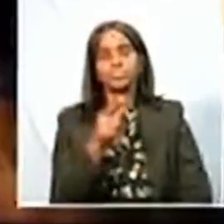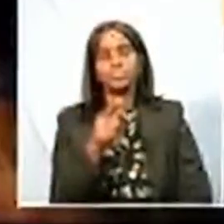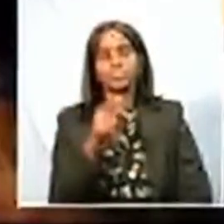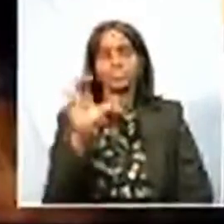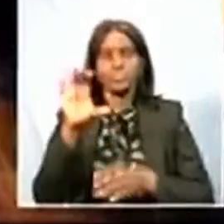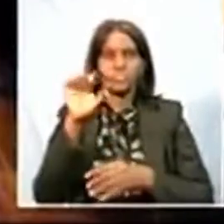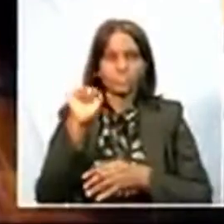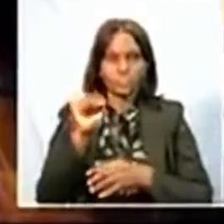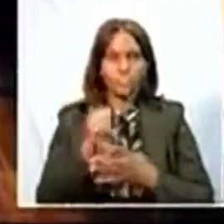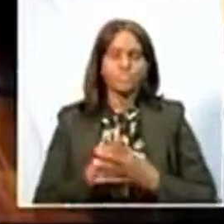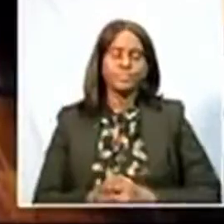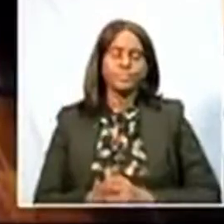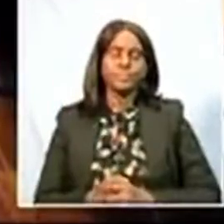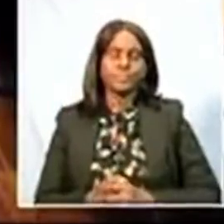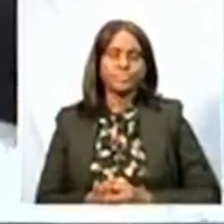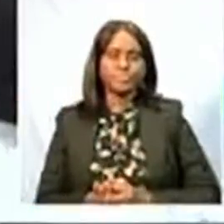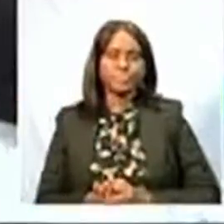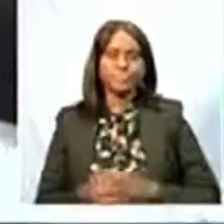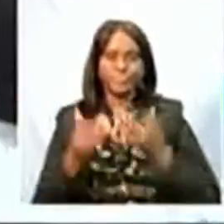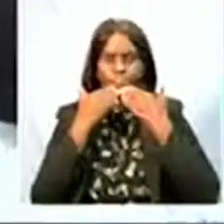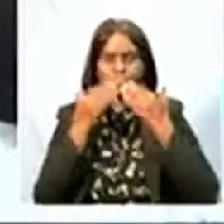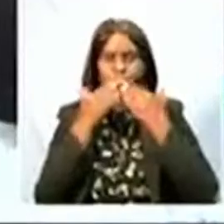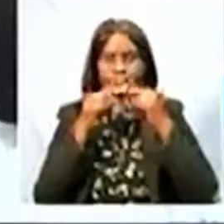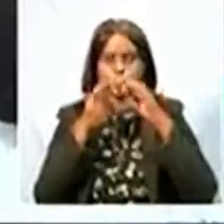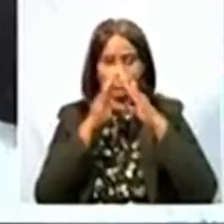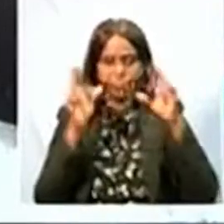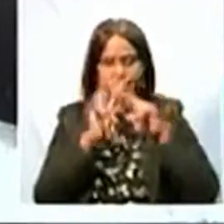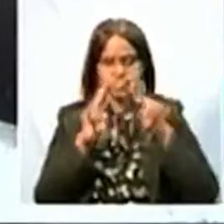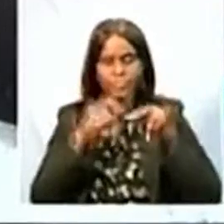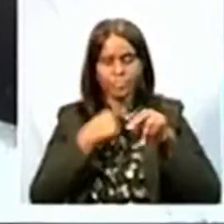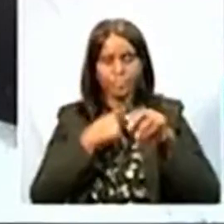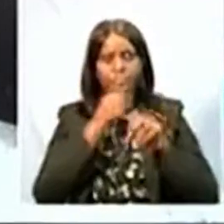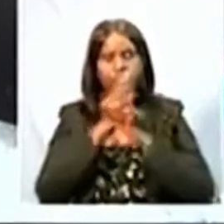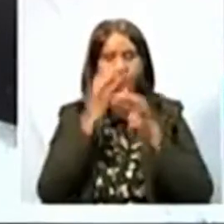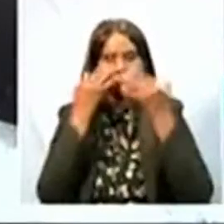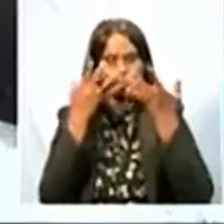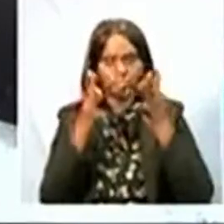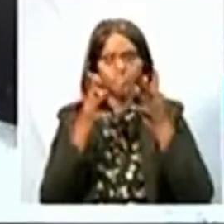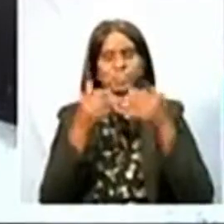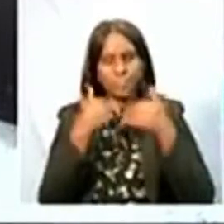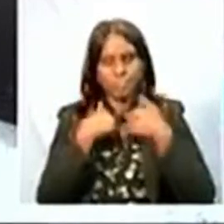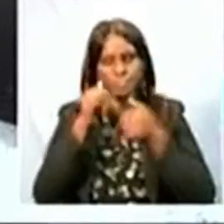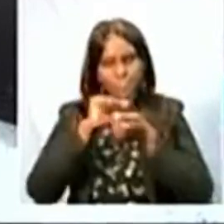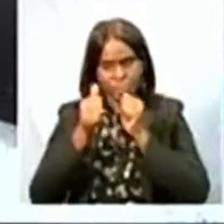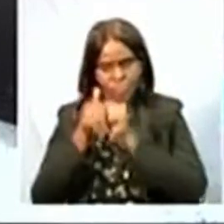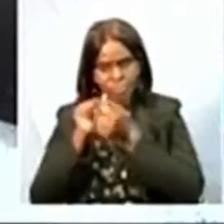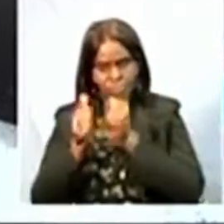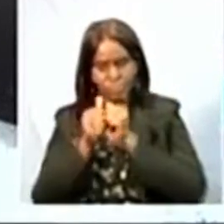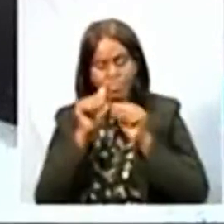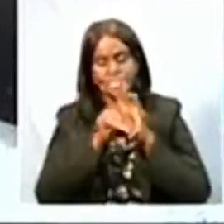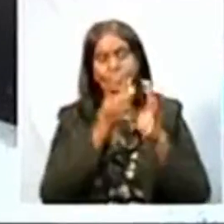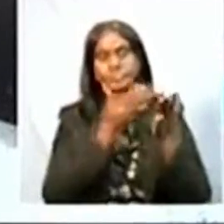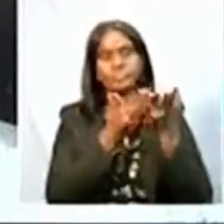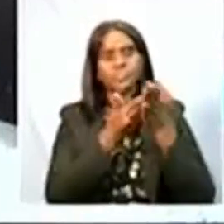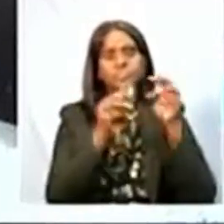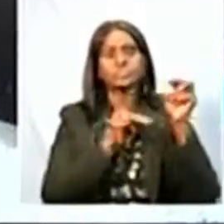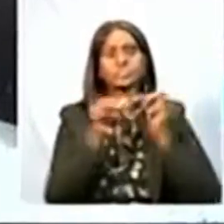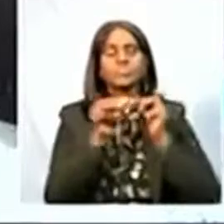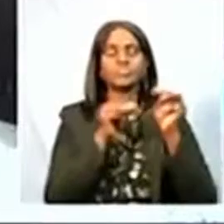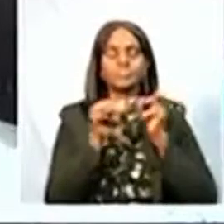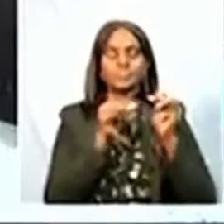Council Secretary. Thank you, Chair. As I've indicated, there was an oversight on the part of